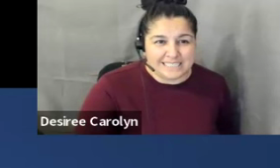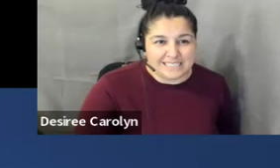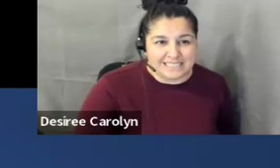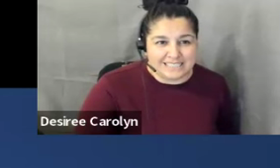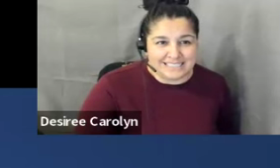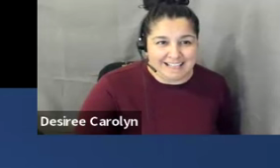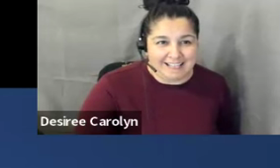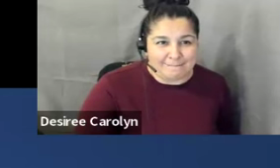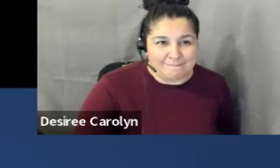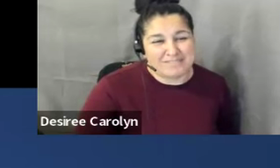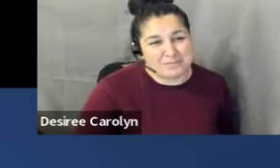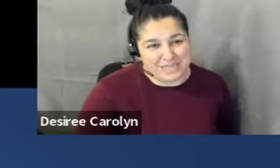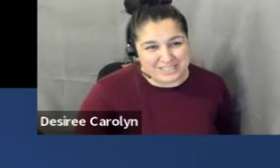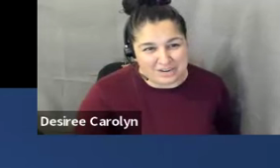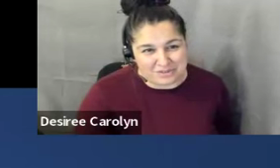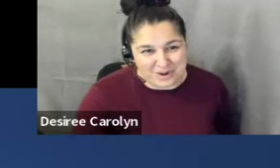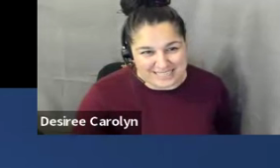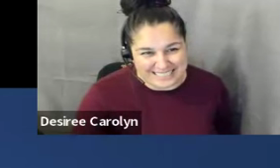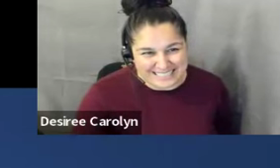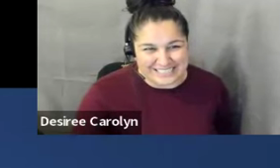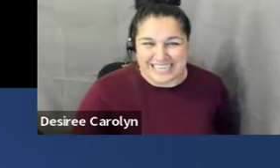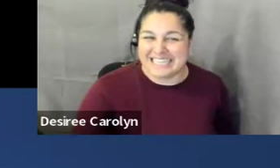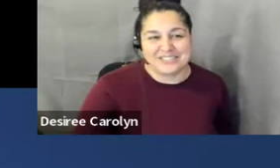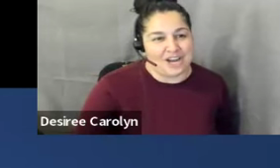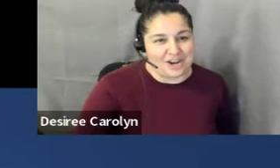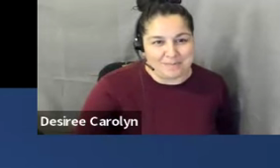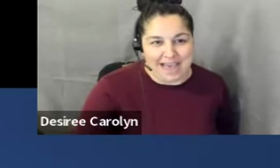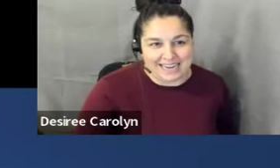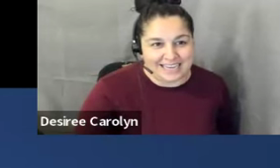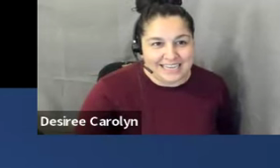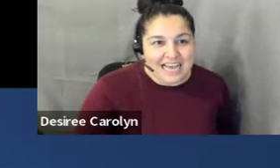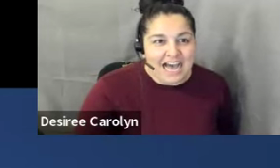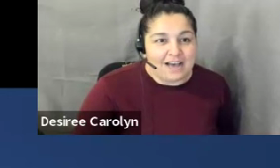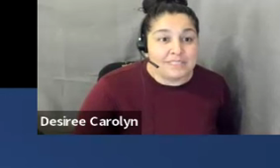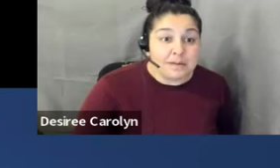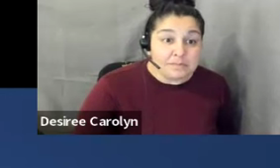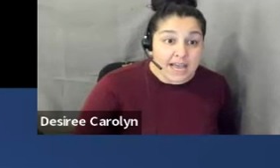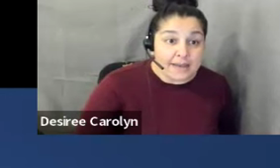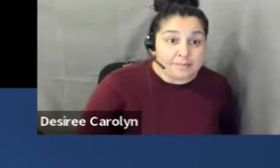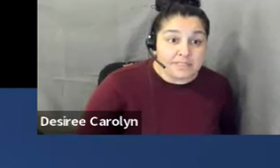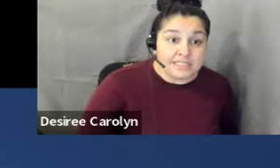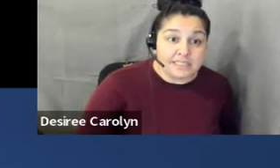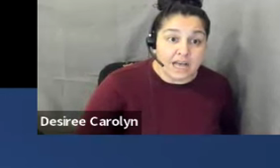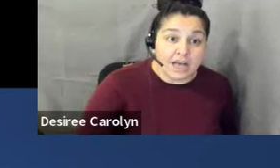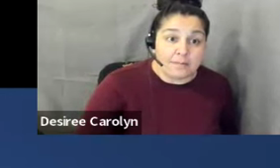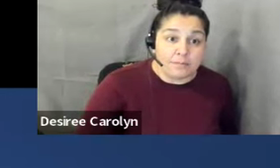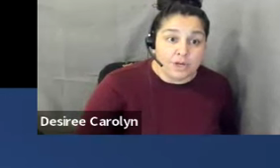we still have to put in a lot of requests still. It is not automatic.